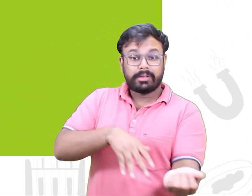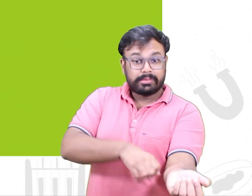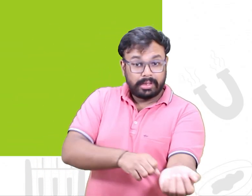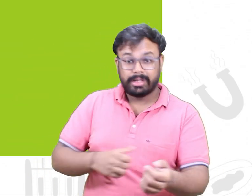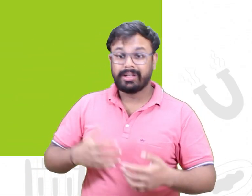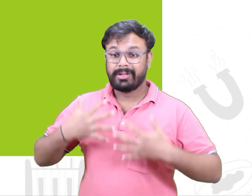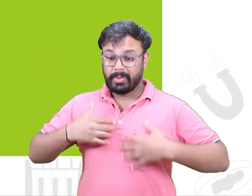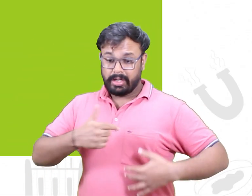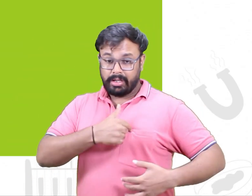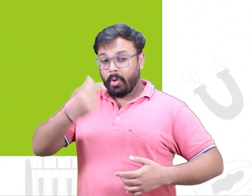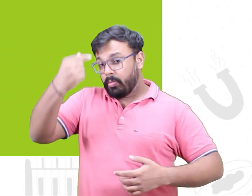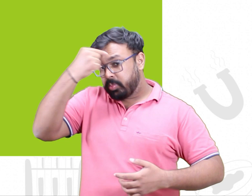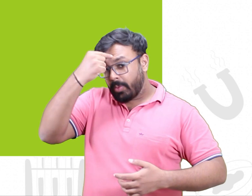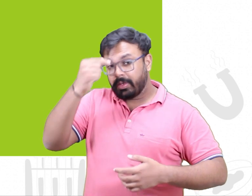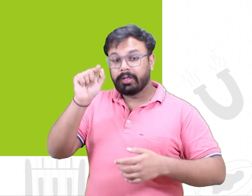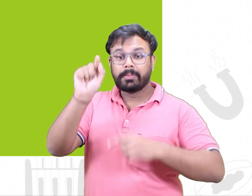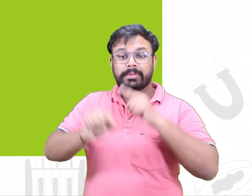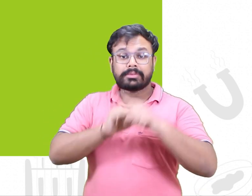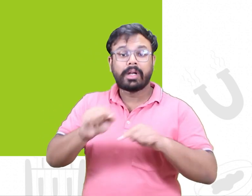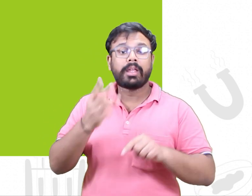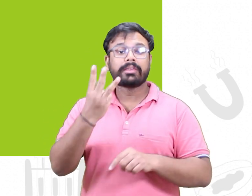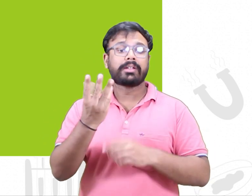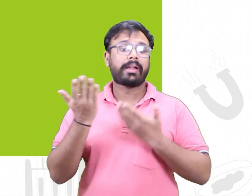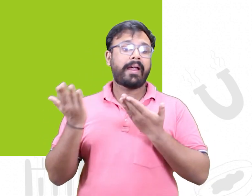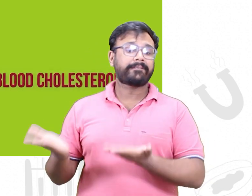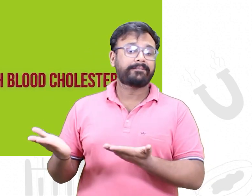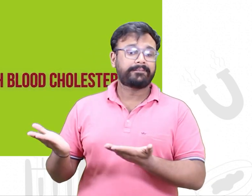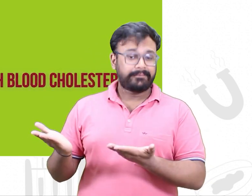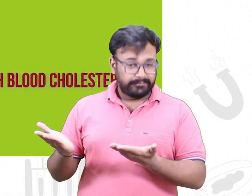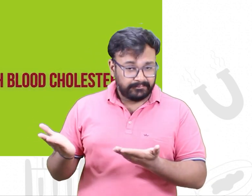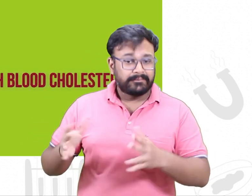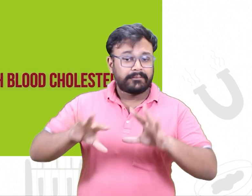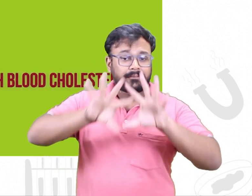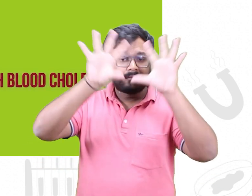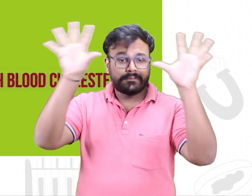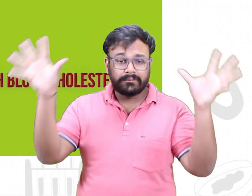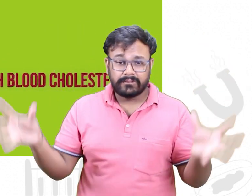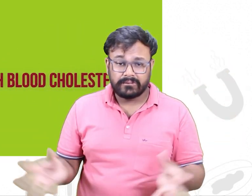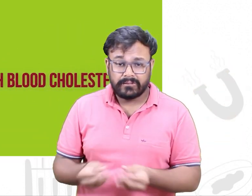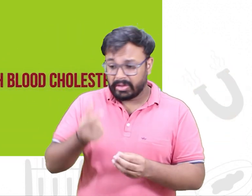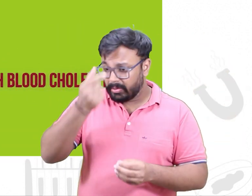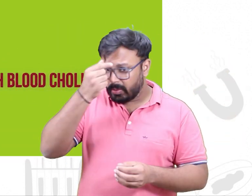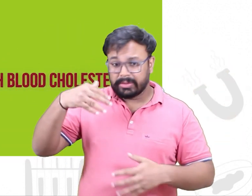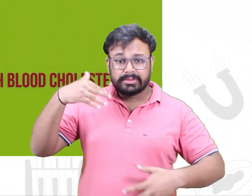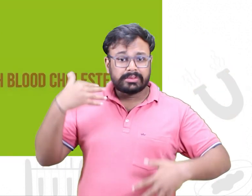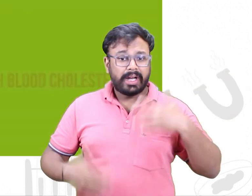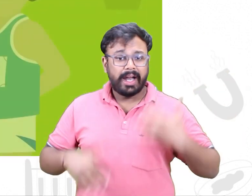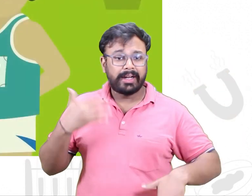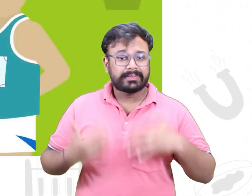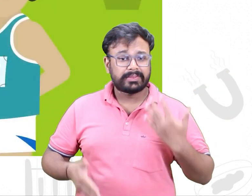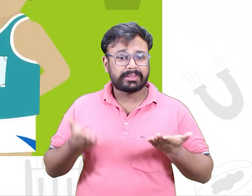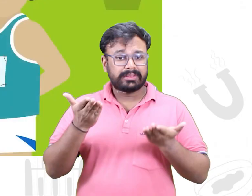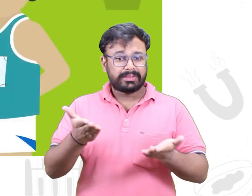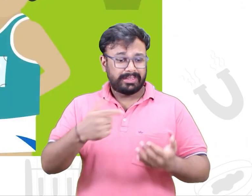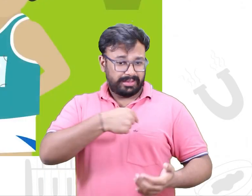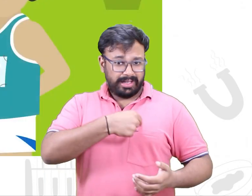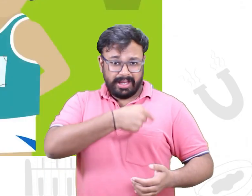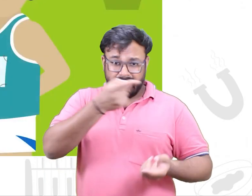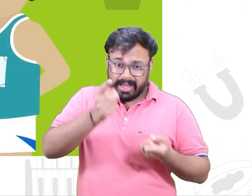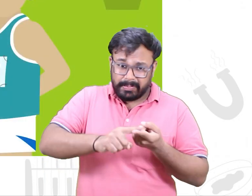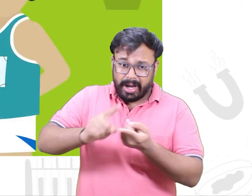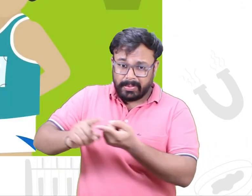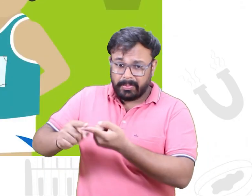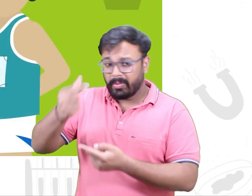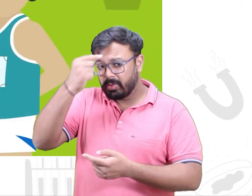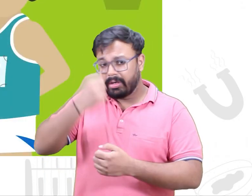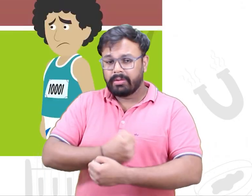we are to put 10 children in a group, then 5 of them would be suffering from high blood pressure, 1 would be suffering from diabetes, and